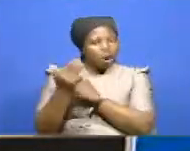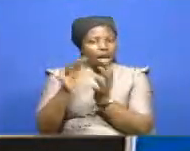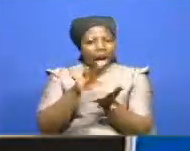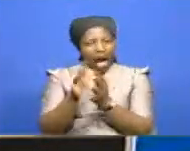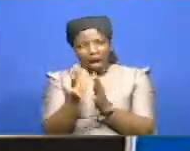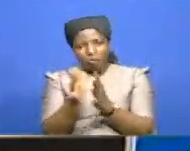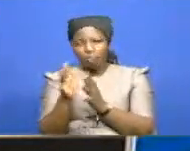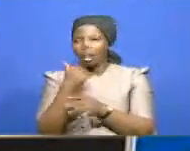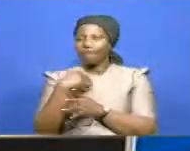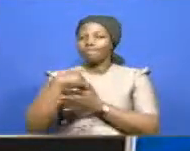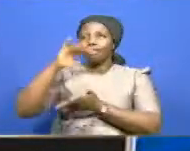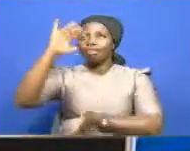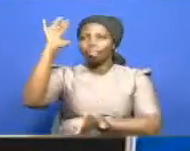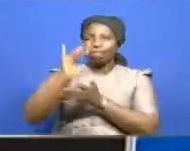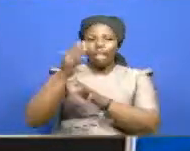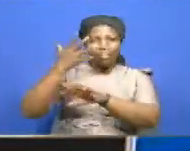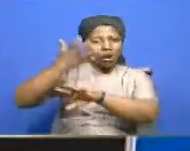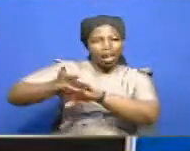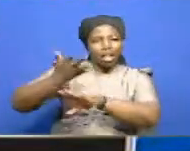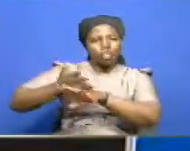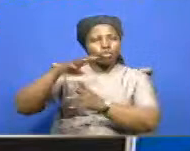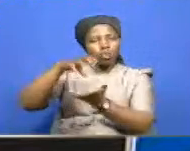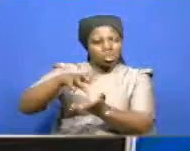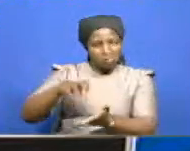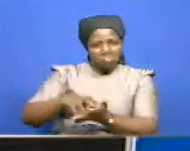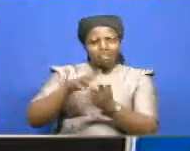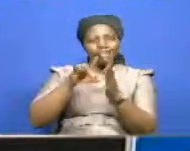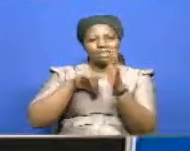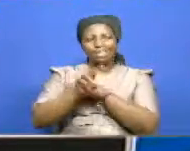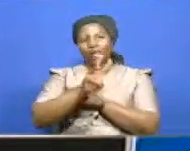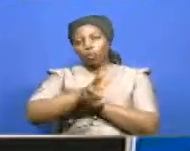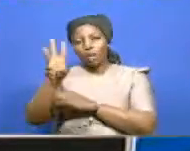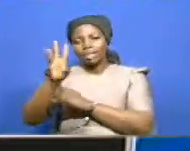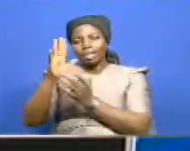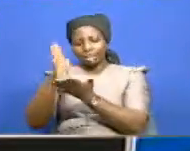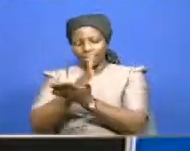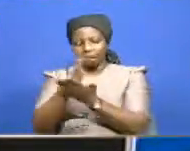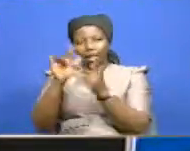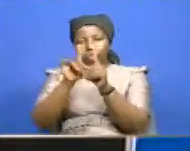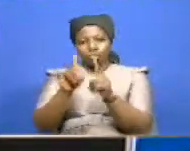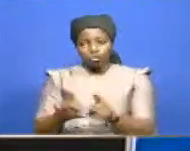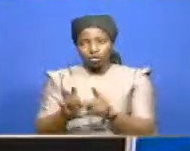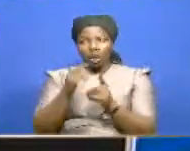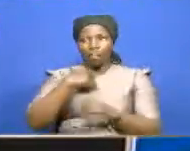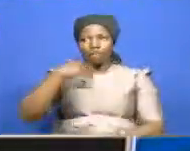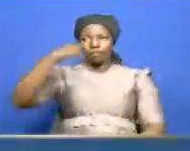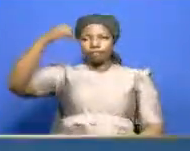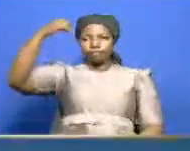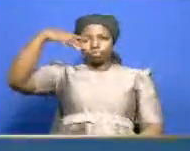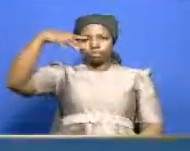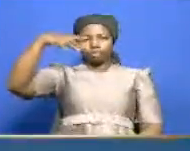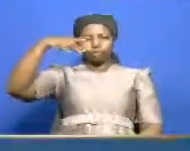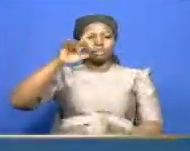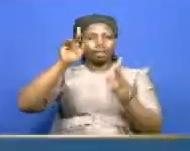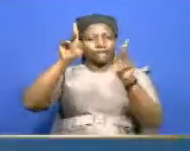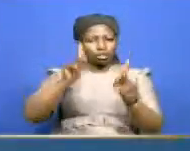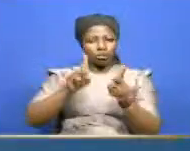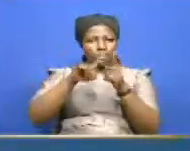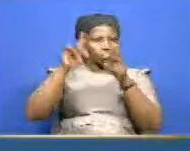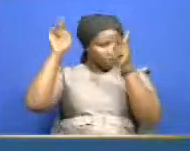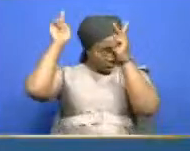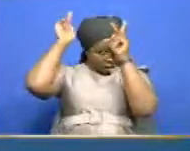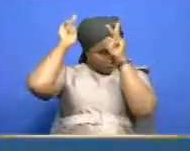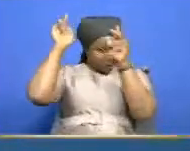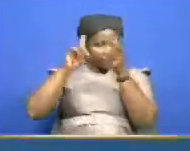a reduction of wet conditions over the western sector, and it will be sunny in Kisumu, Kakamega,